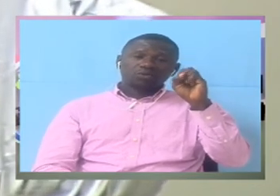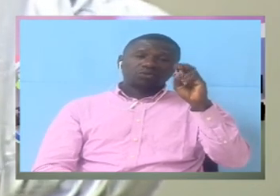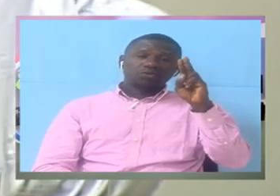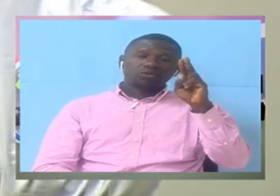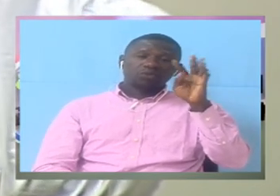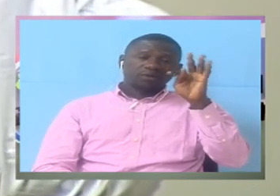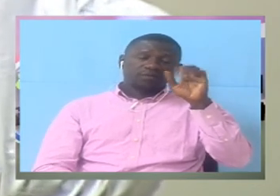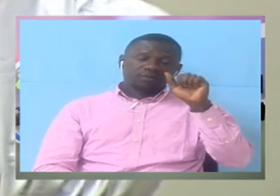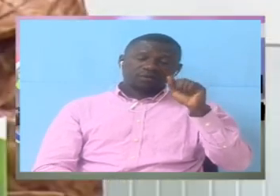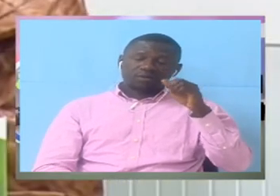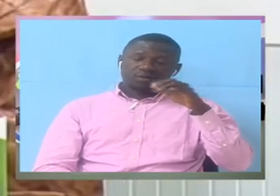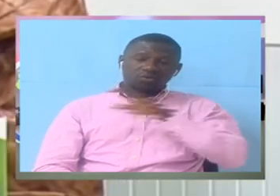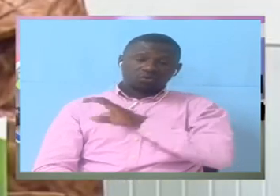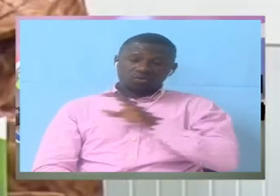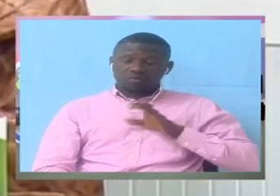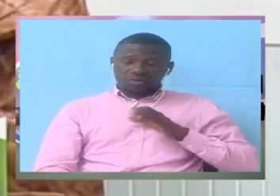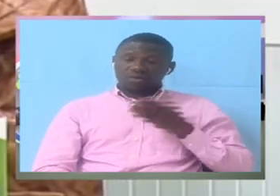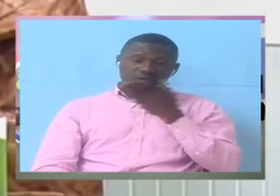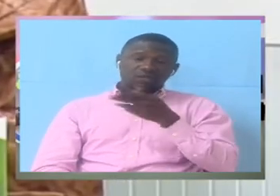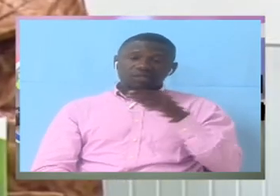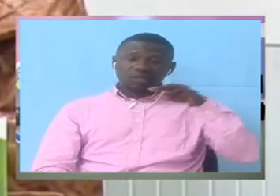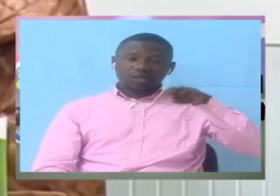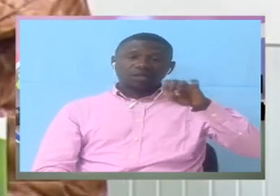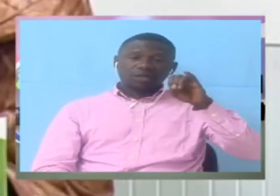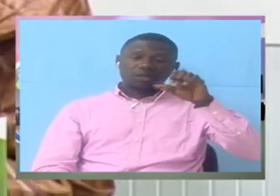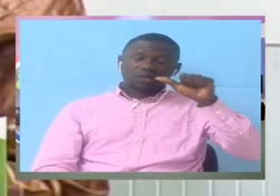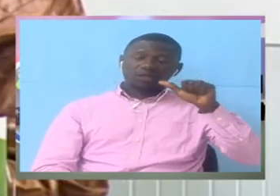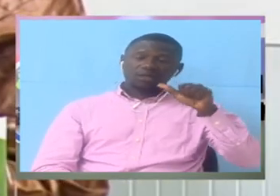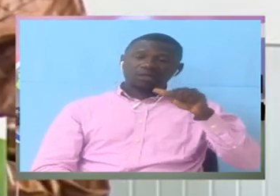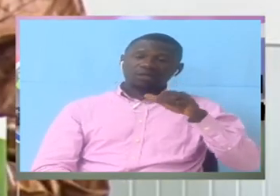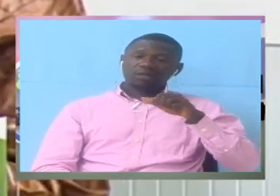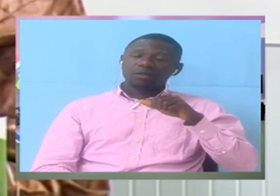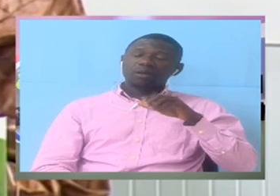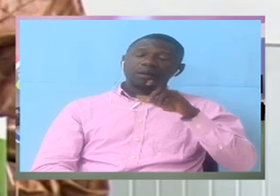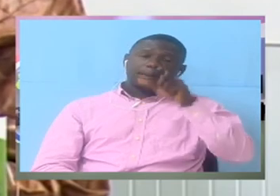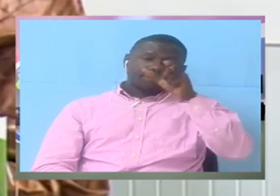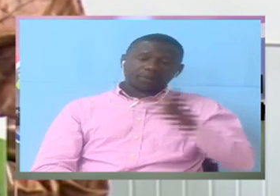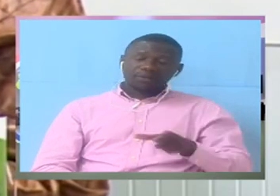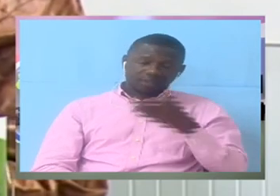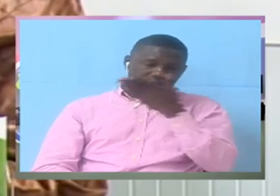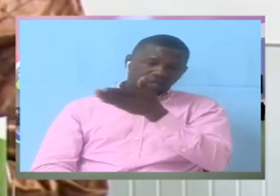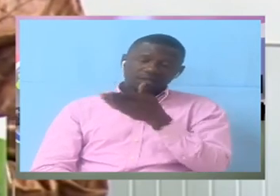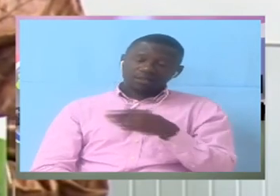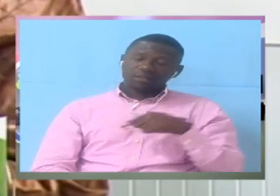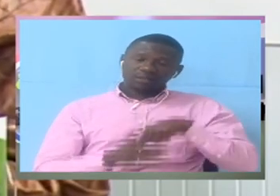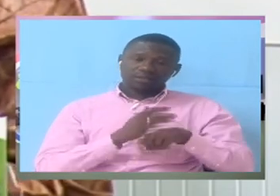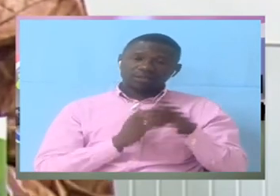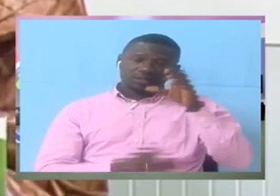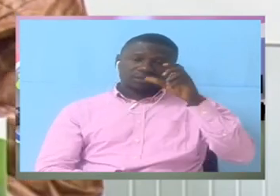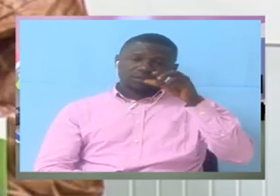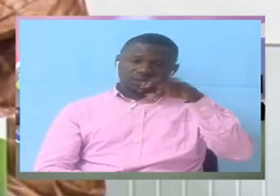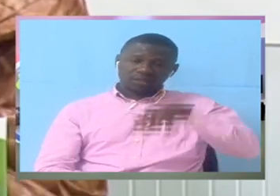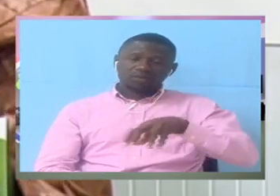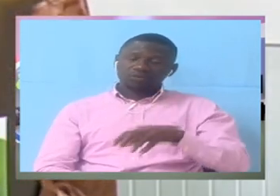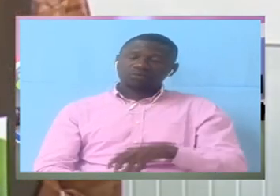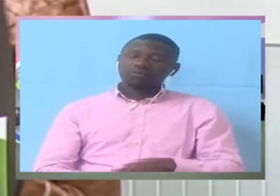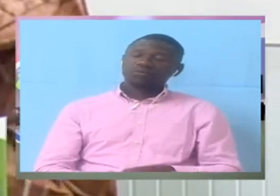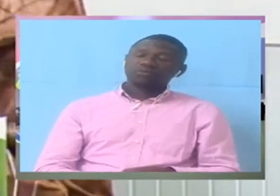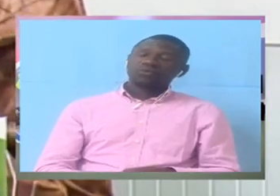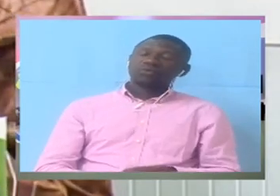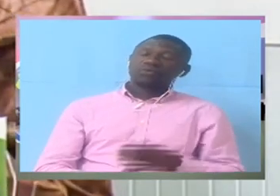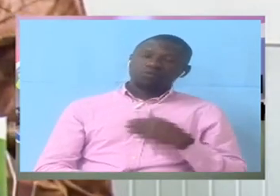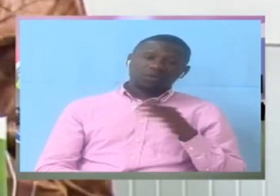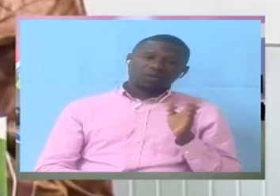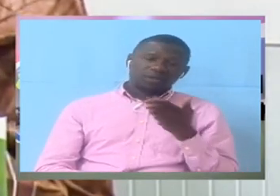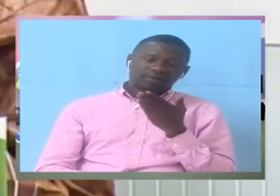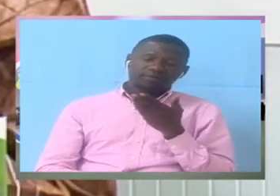NIA agent there. In Dakar. In Dakar, from inside Dakar. In Charoy. In Charoy. Yes. So